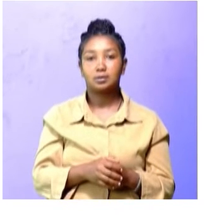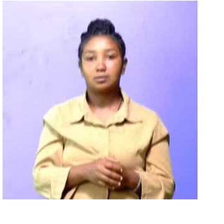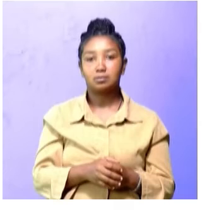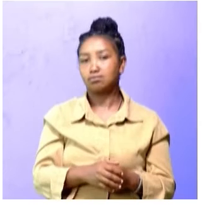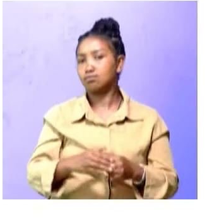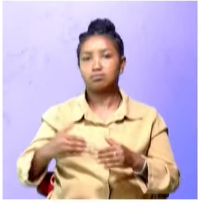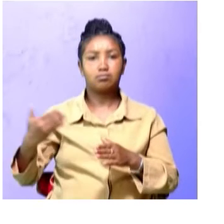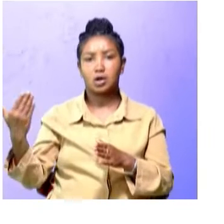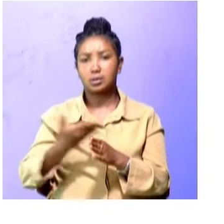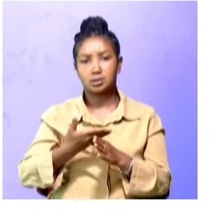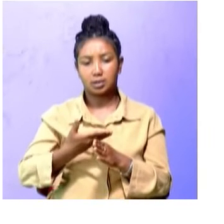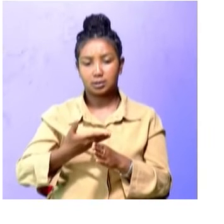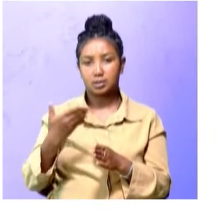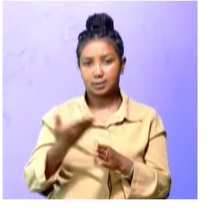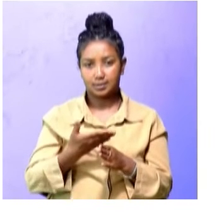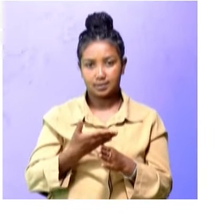restricted